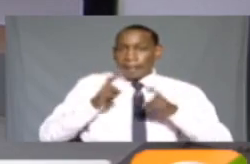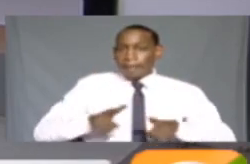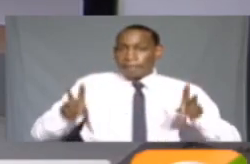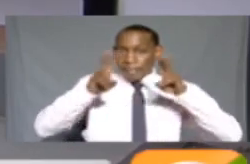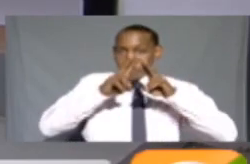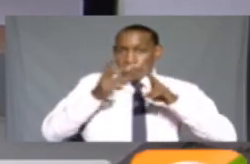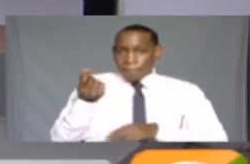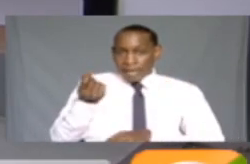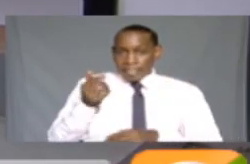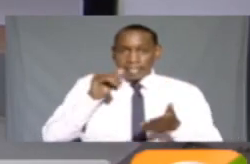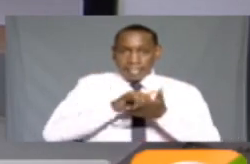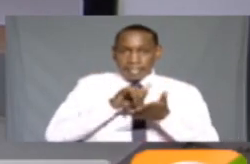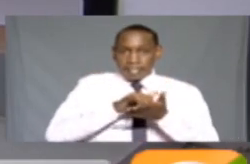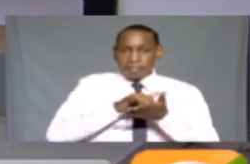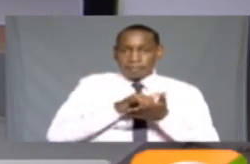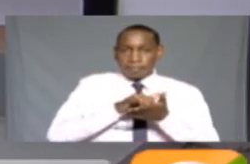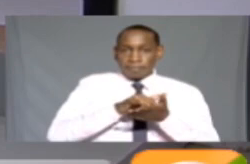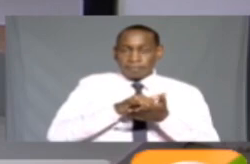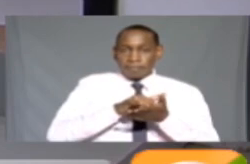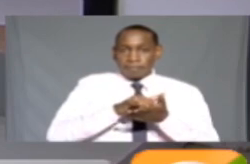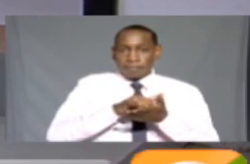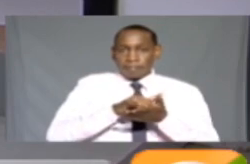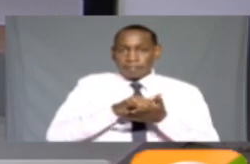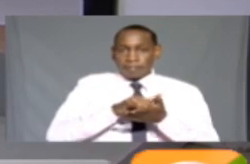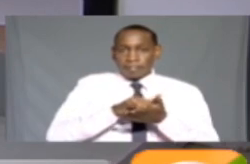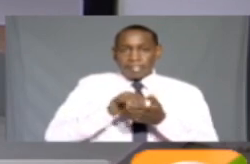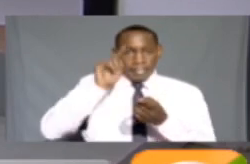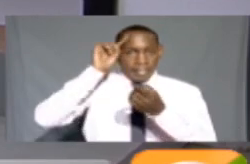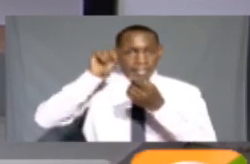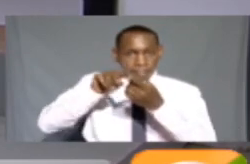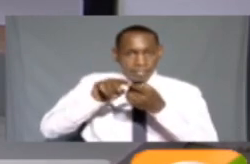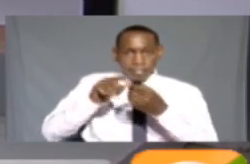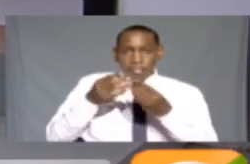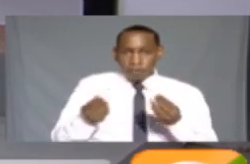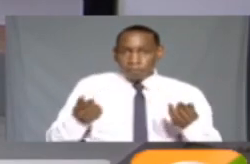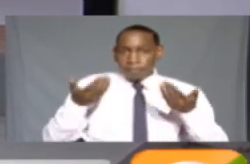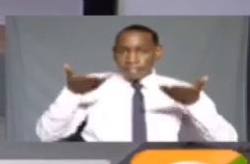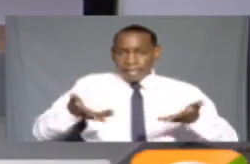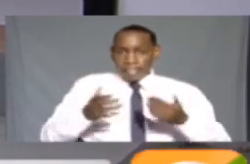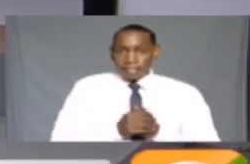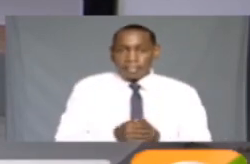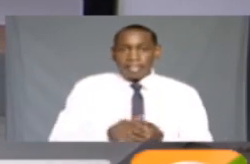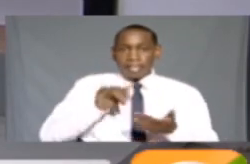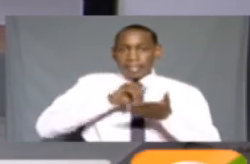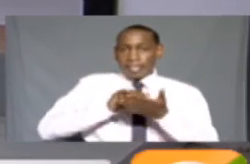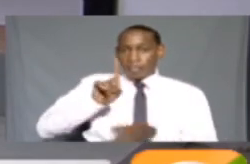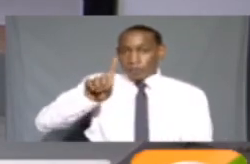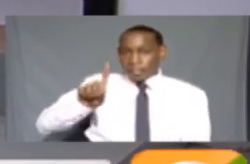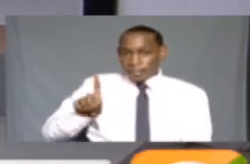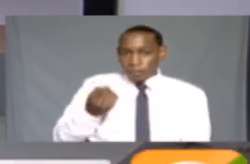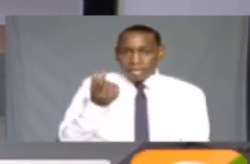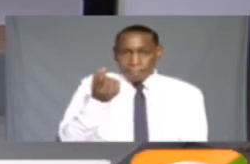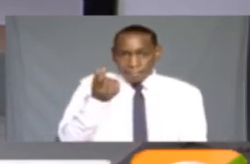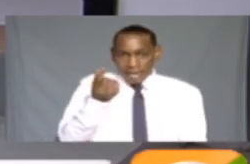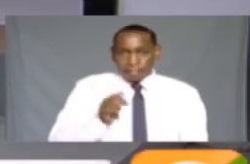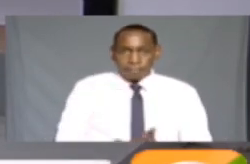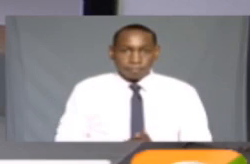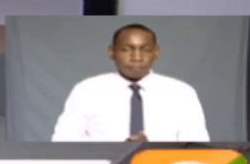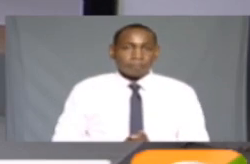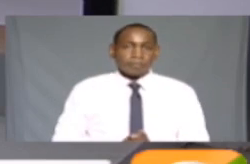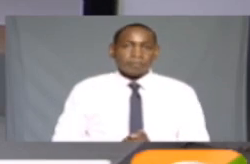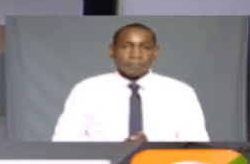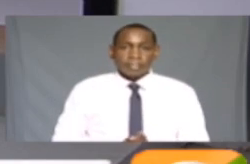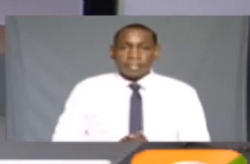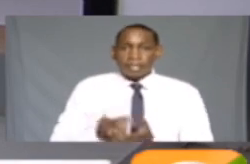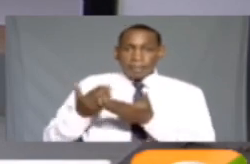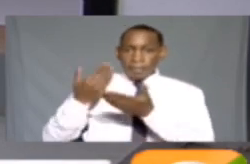denomination, and that is what they are targeting right now, that 1,000 shillings note. So as has